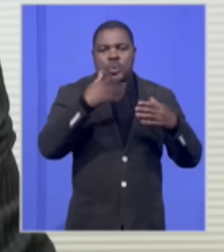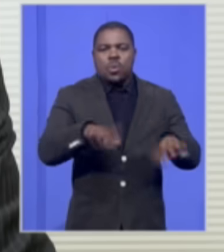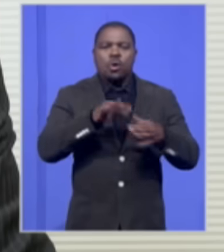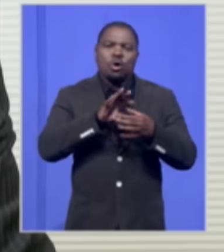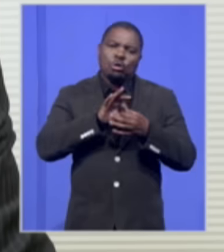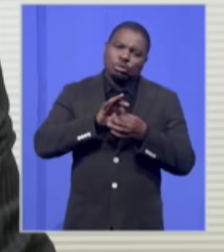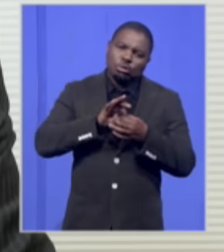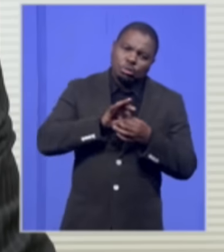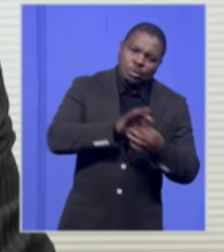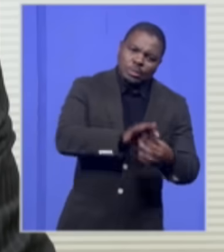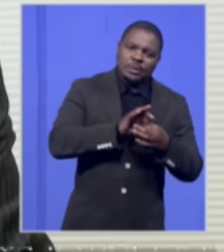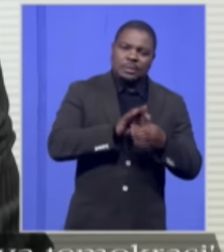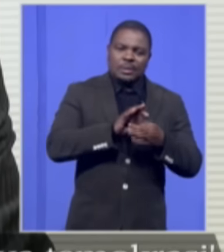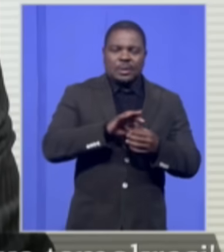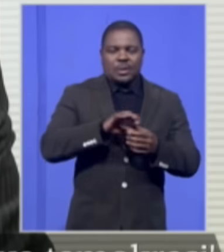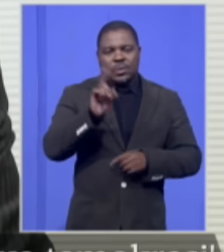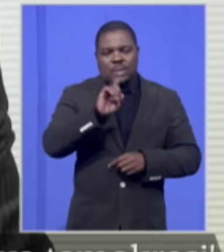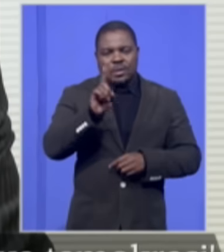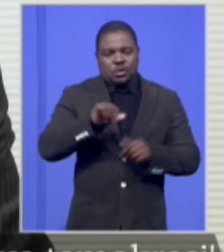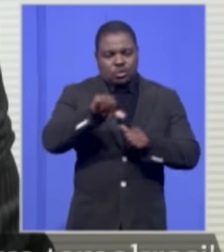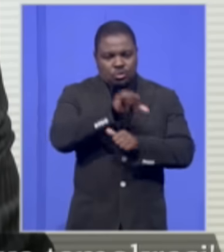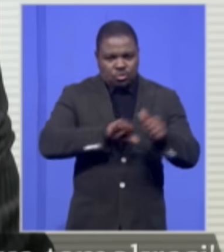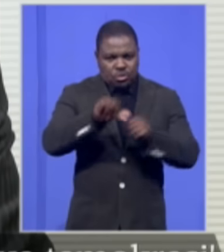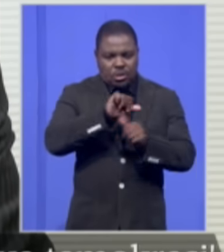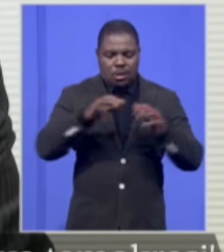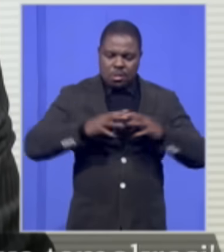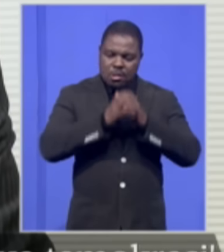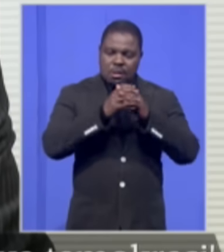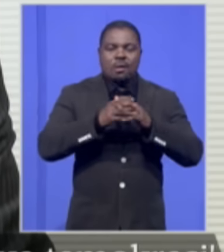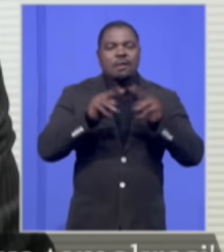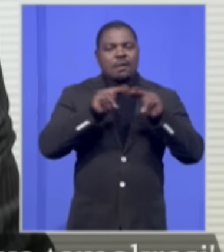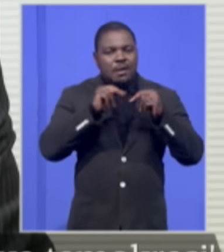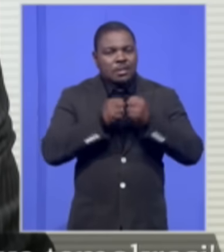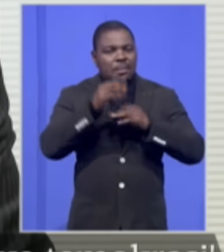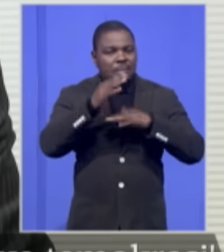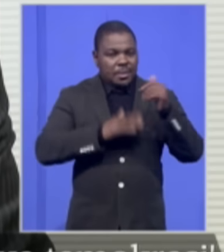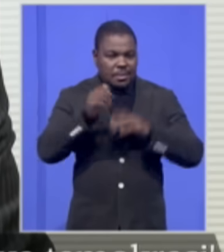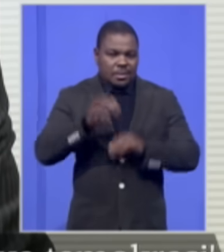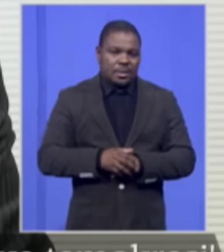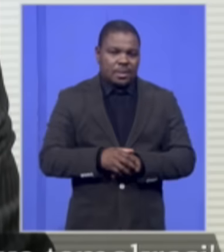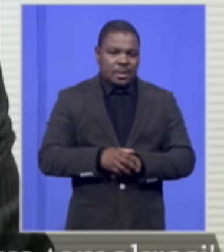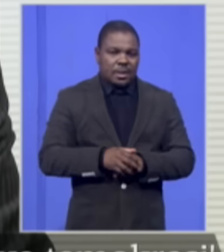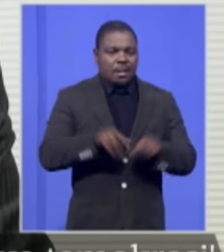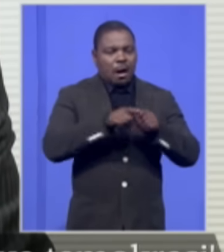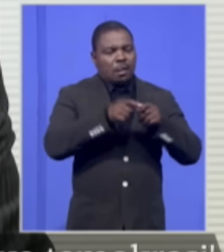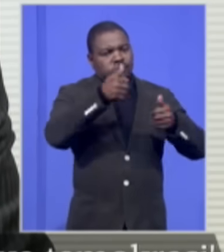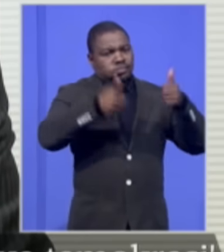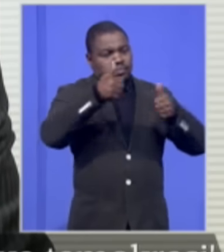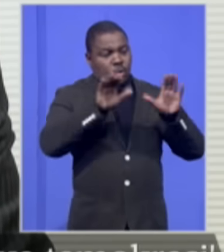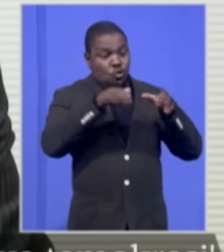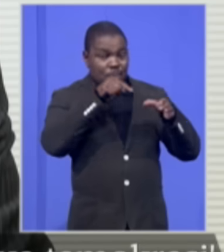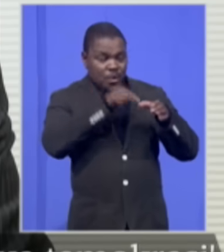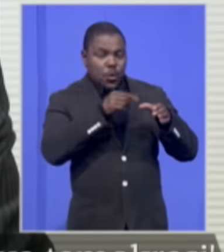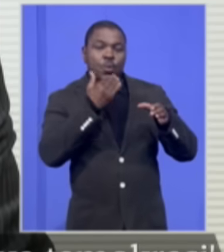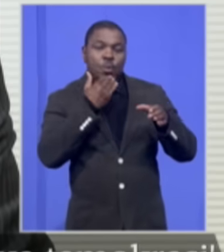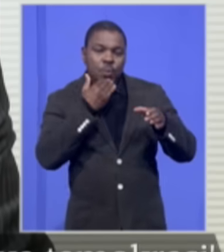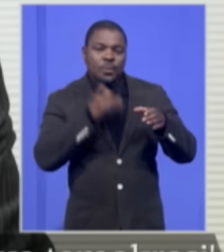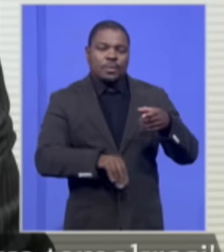to the advancement of social cohesion and nation building. Members of the eminent persons group